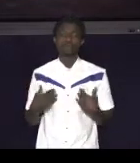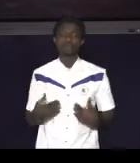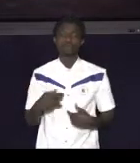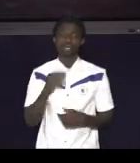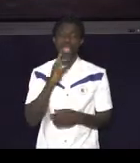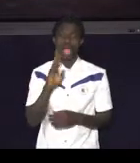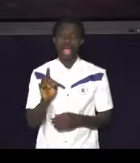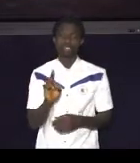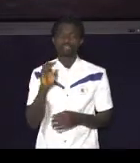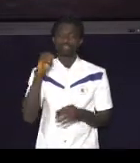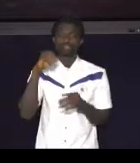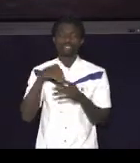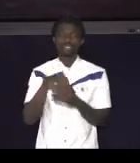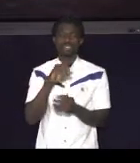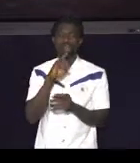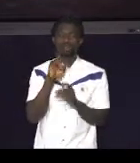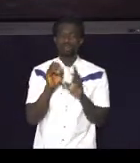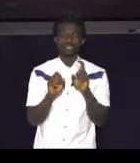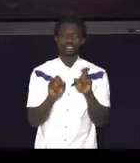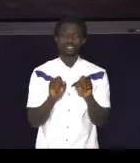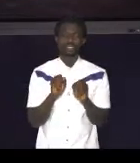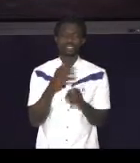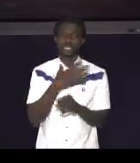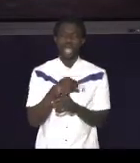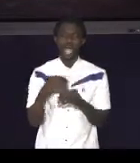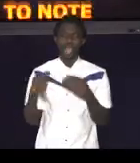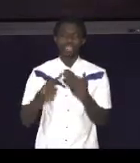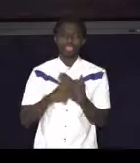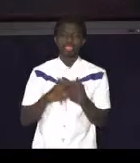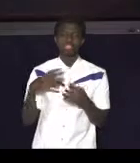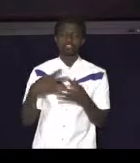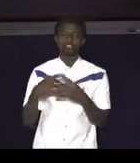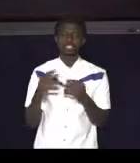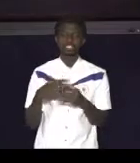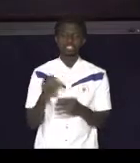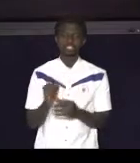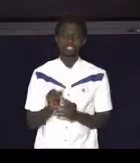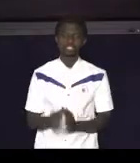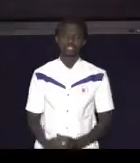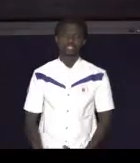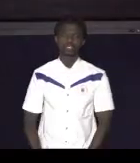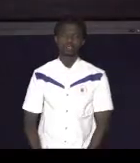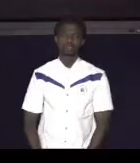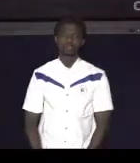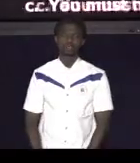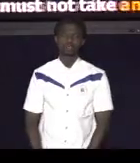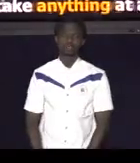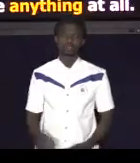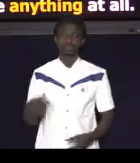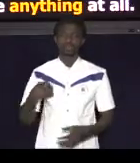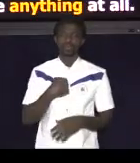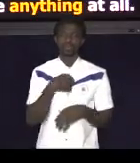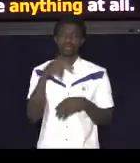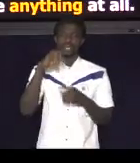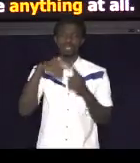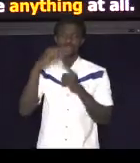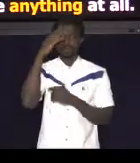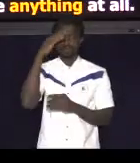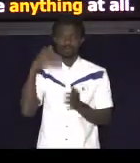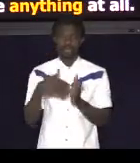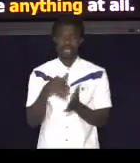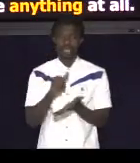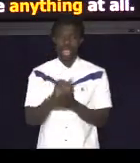are used in questions and negative sentences. We need to note again